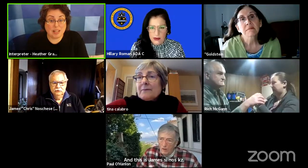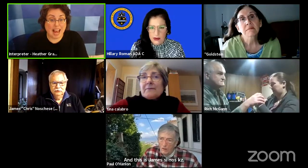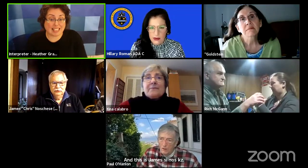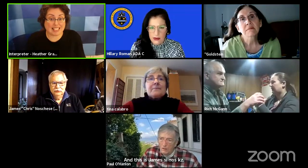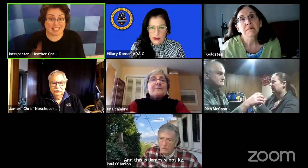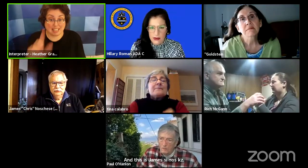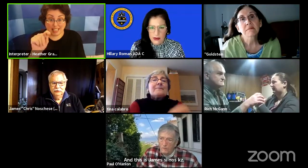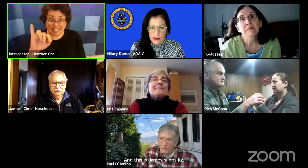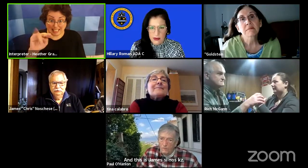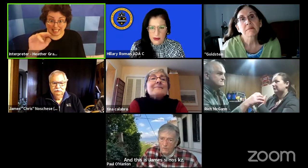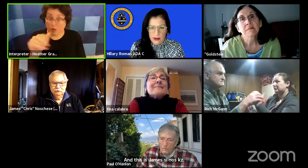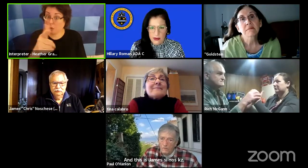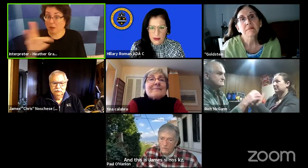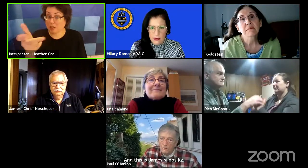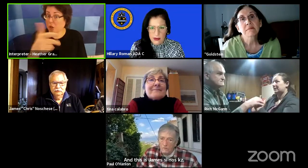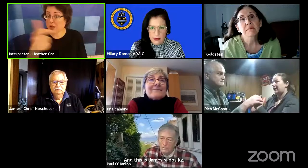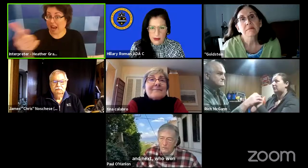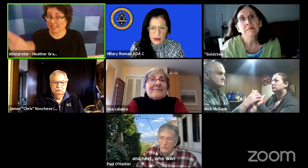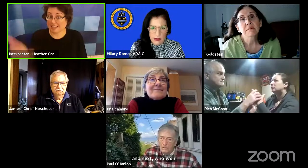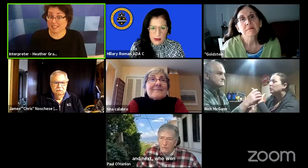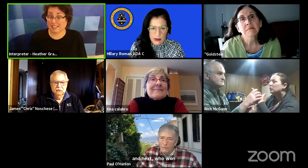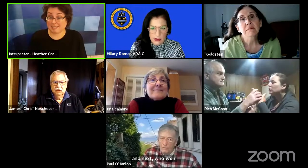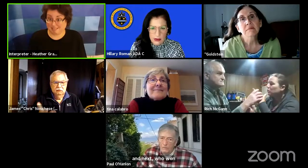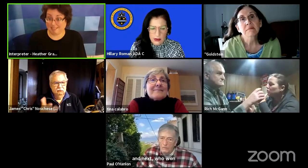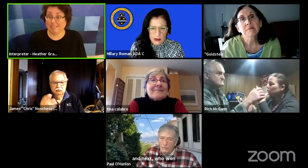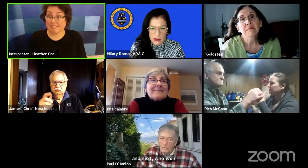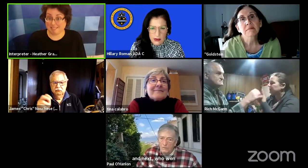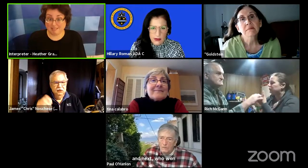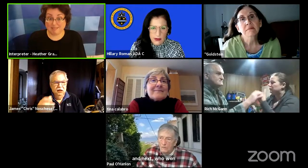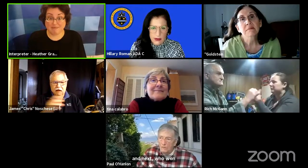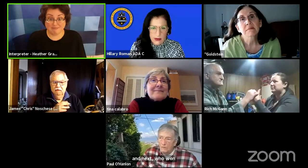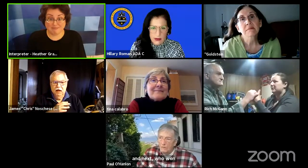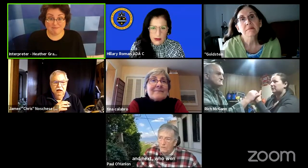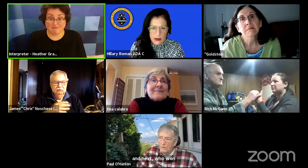And next, who wants to go next?